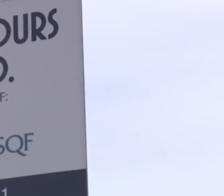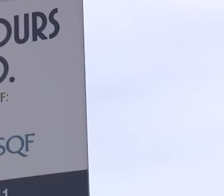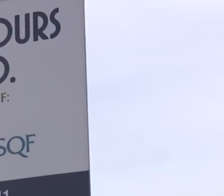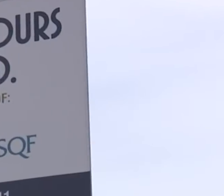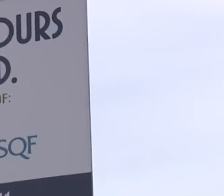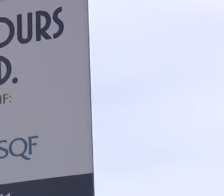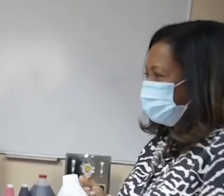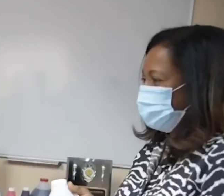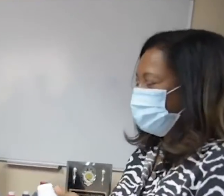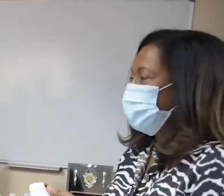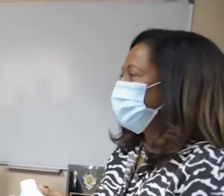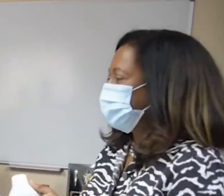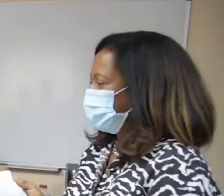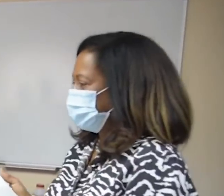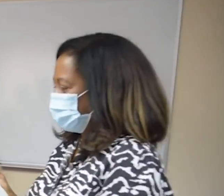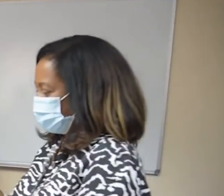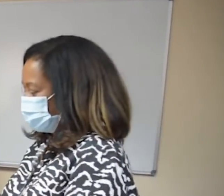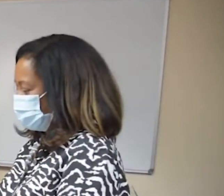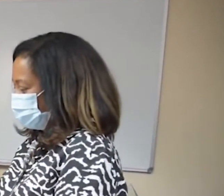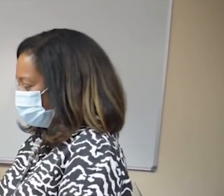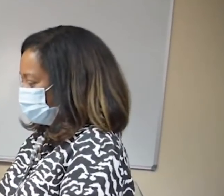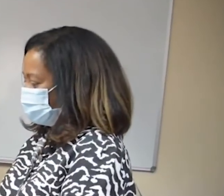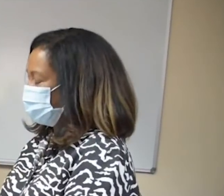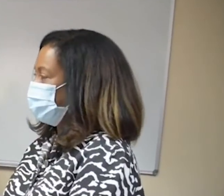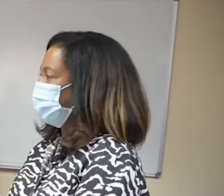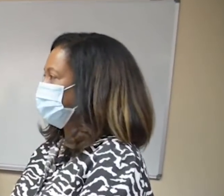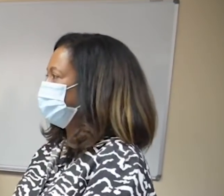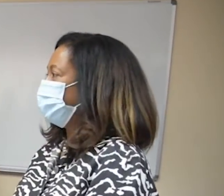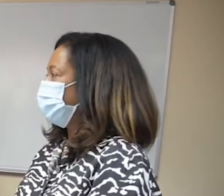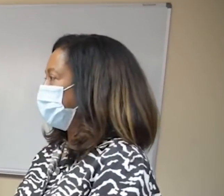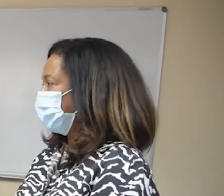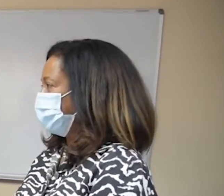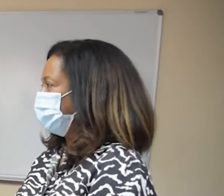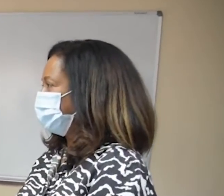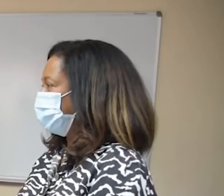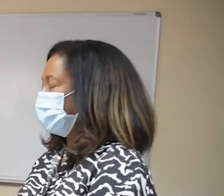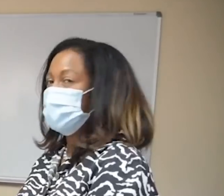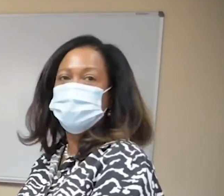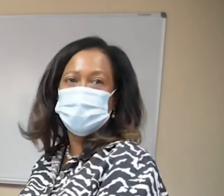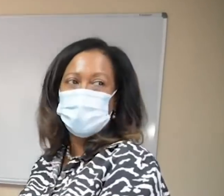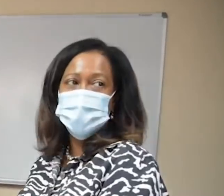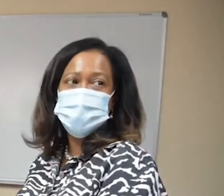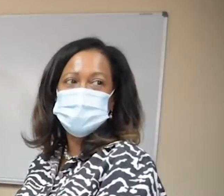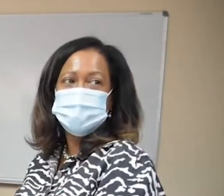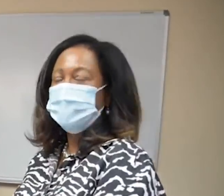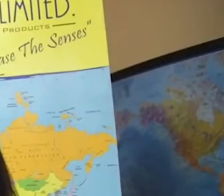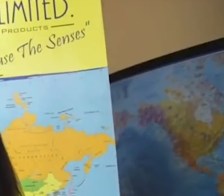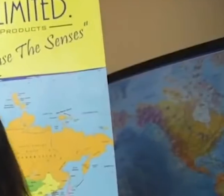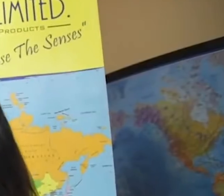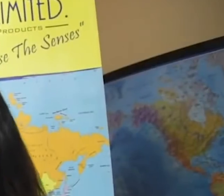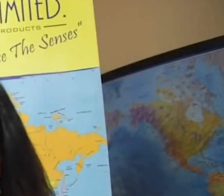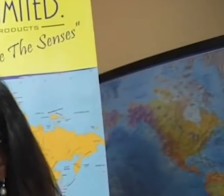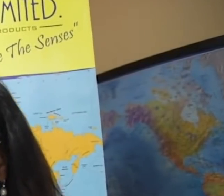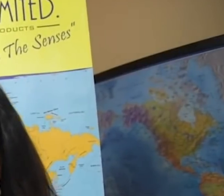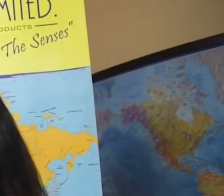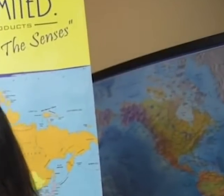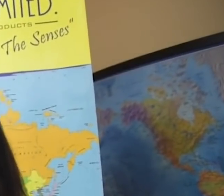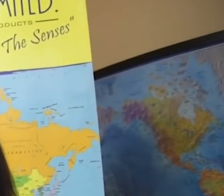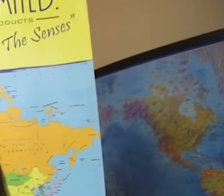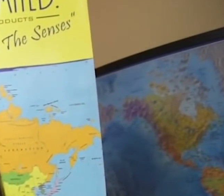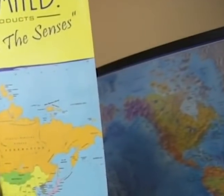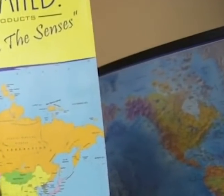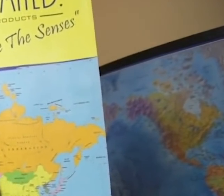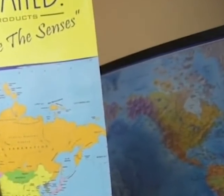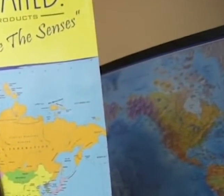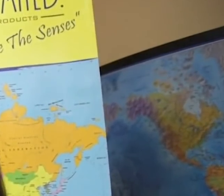outstanding civil servants to gift the school with $200,000 worth of sanitizers and a desktop computer. We are